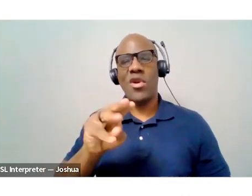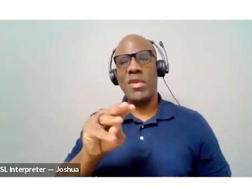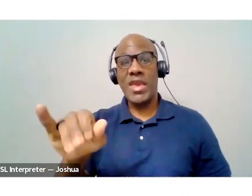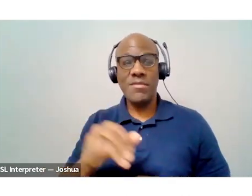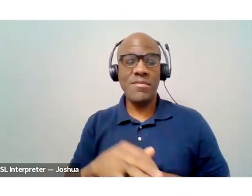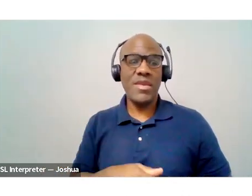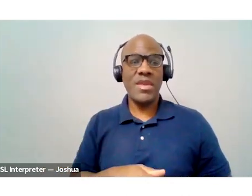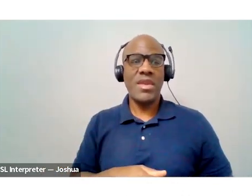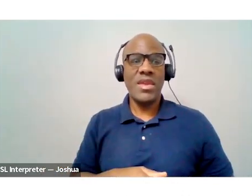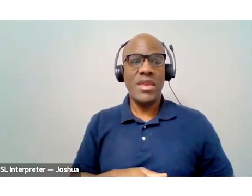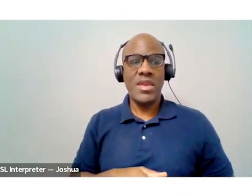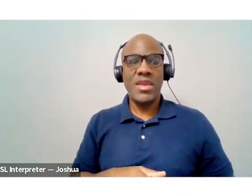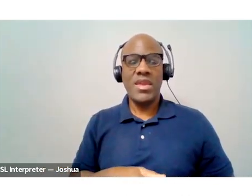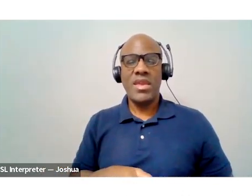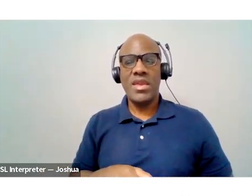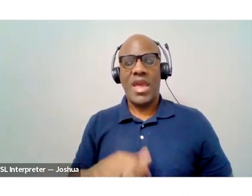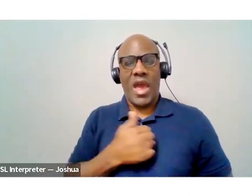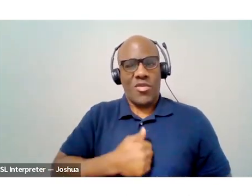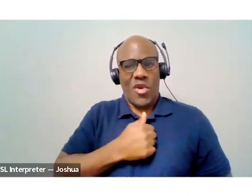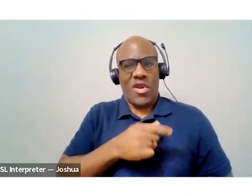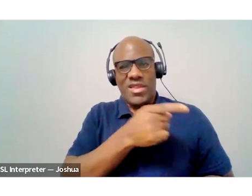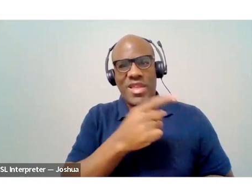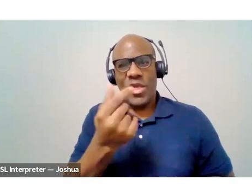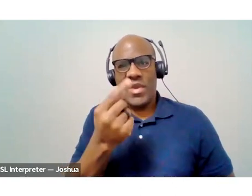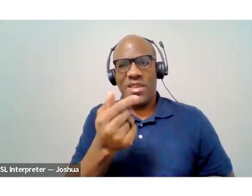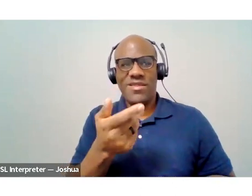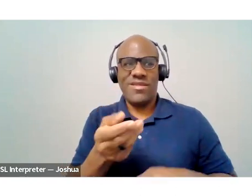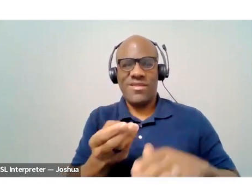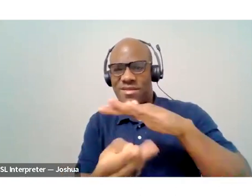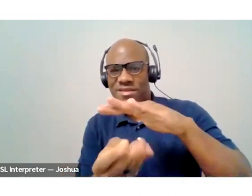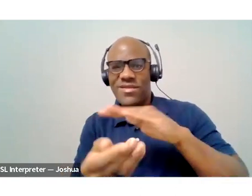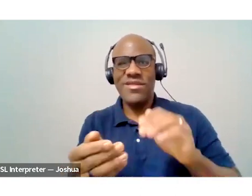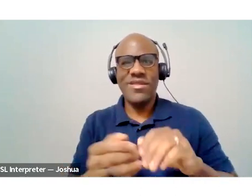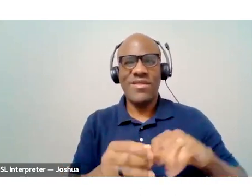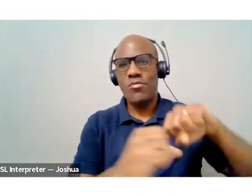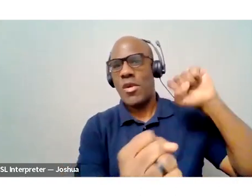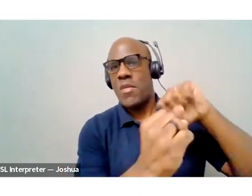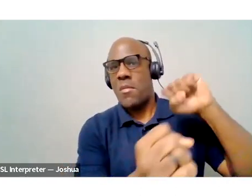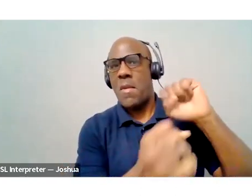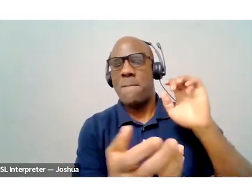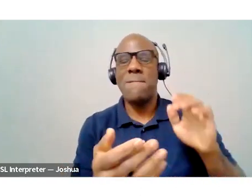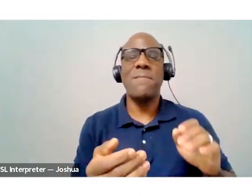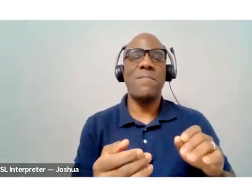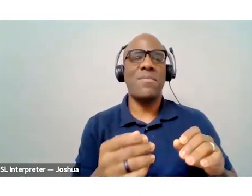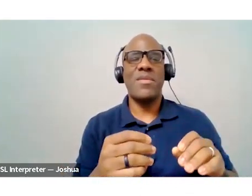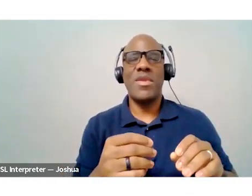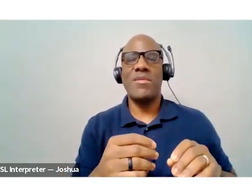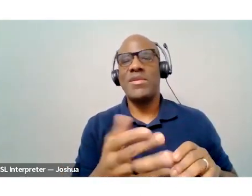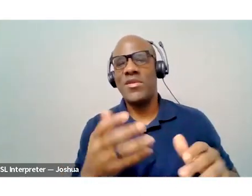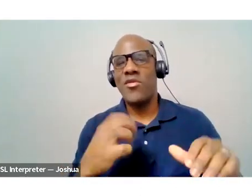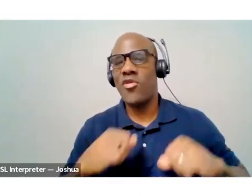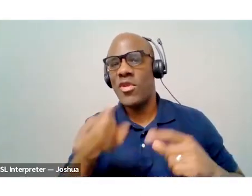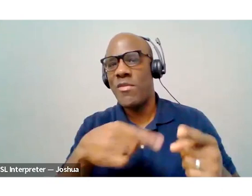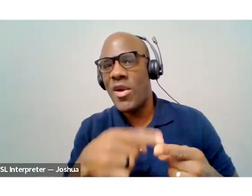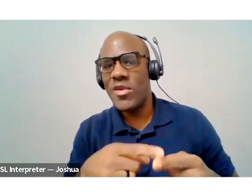is really the hallmark, and sorry, there are spoilers here, so spoiler alert about some of these episodes. We're going into Rami Strawberries from